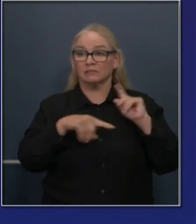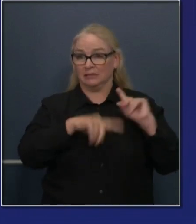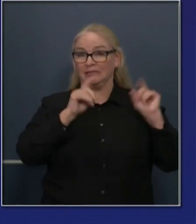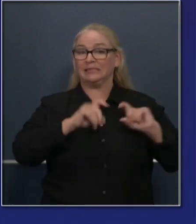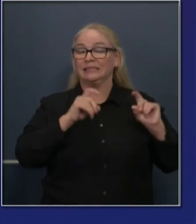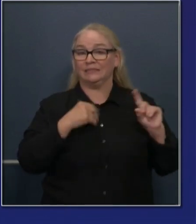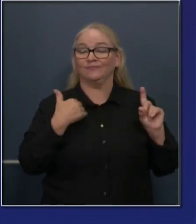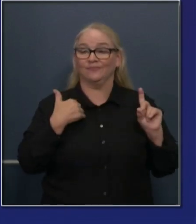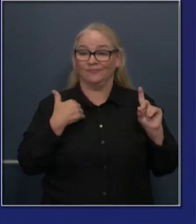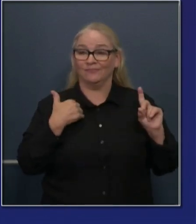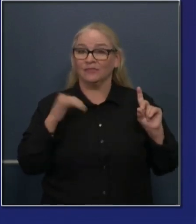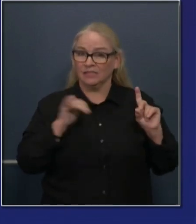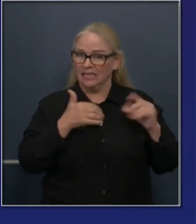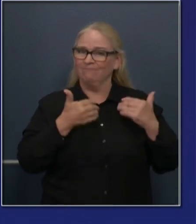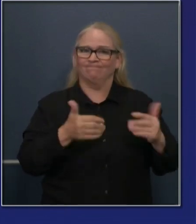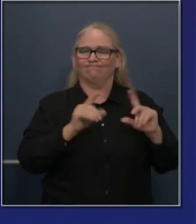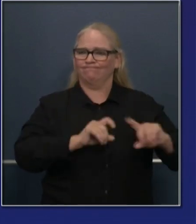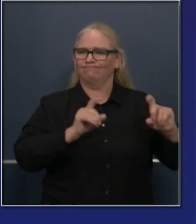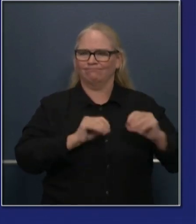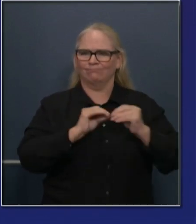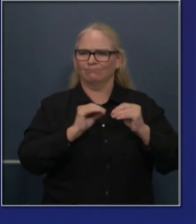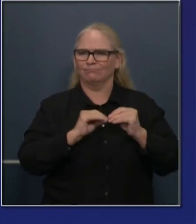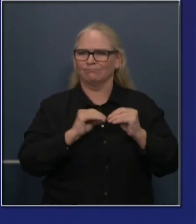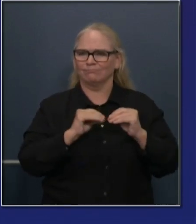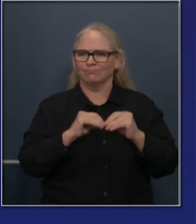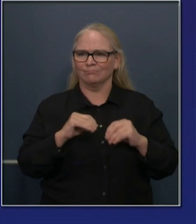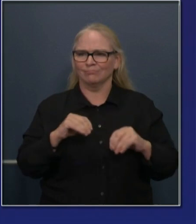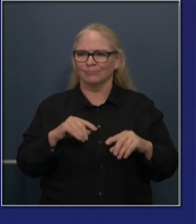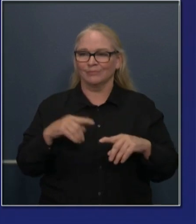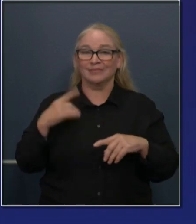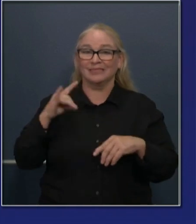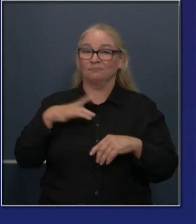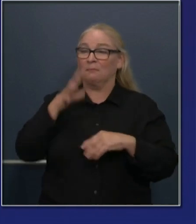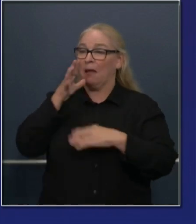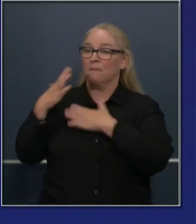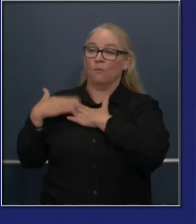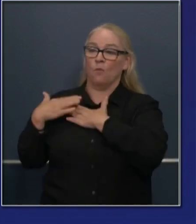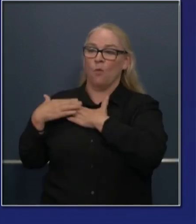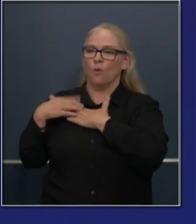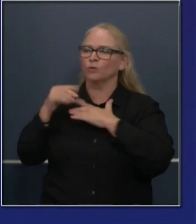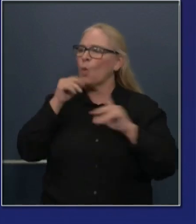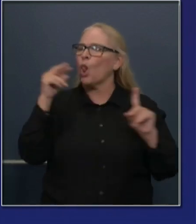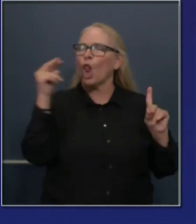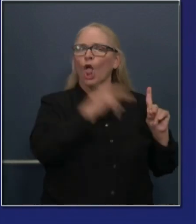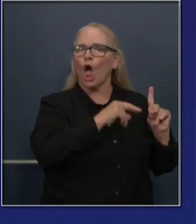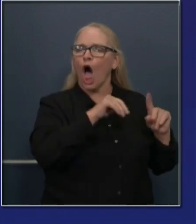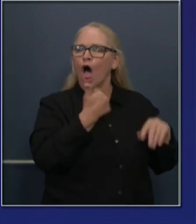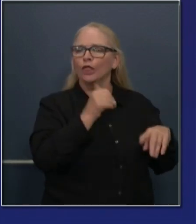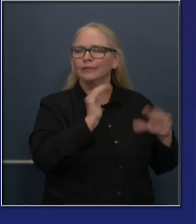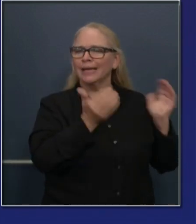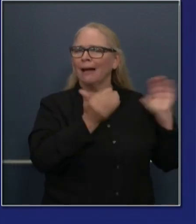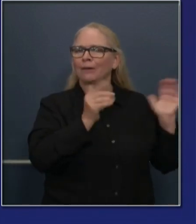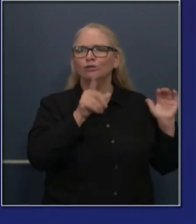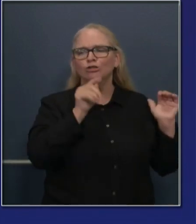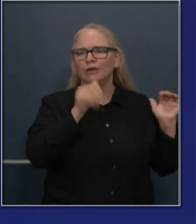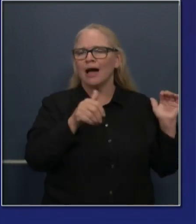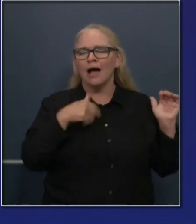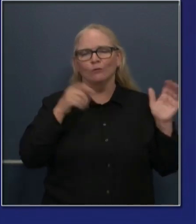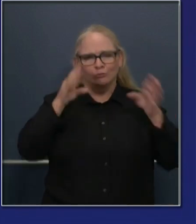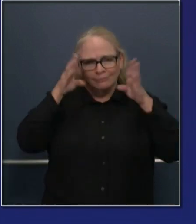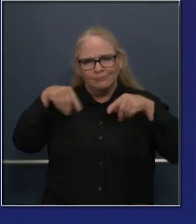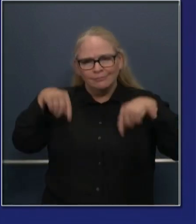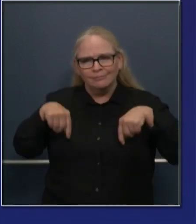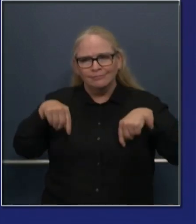my mom used to say, don't compare yourself to others. So we've got to mark a responsibility as the nation's largest state to